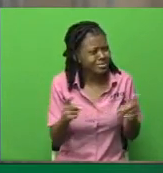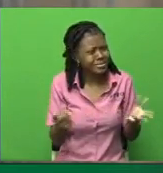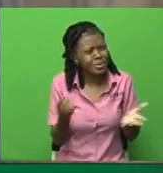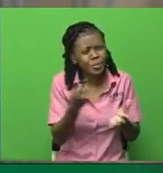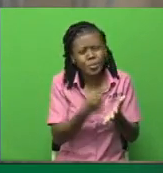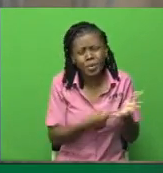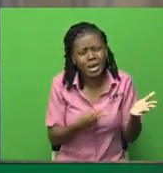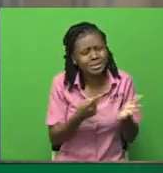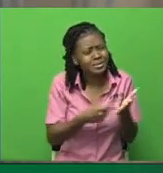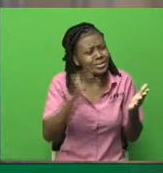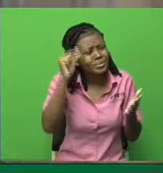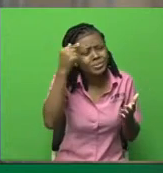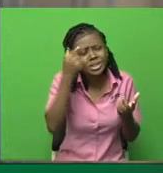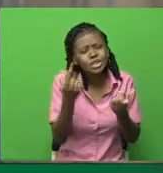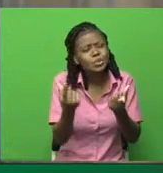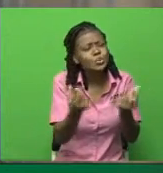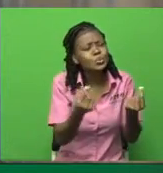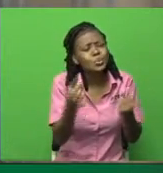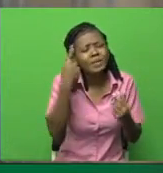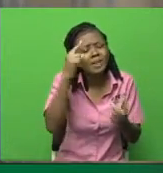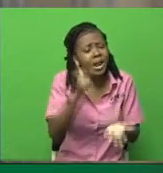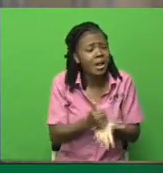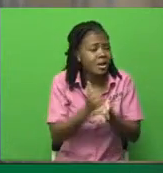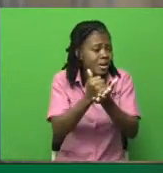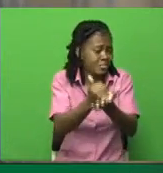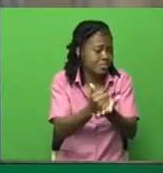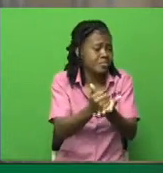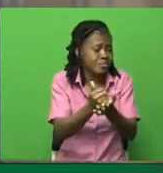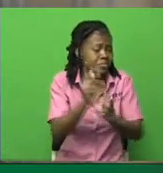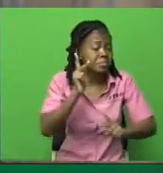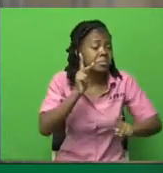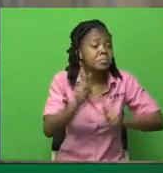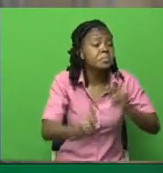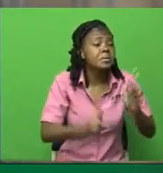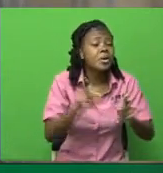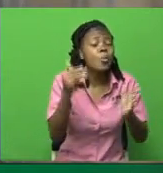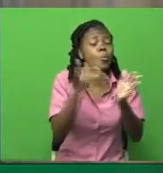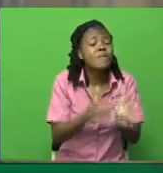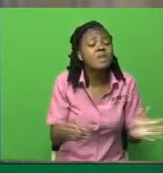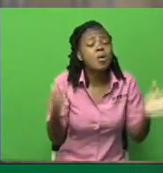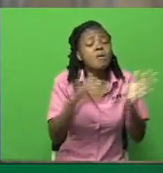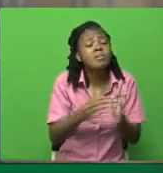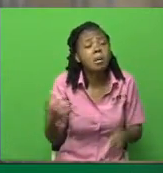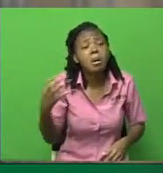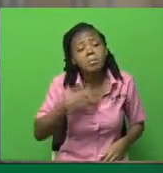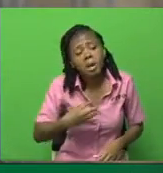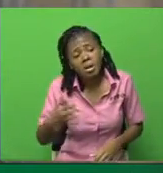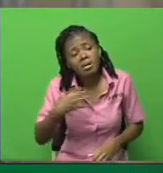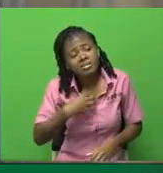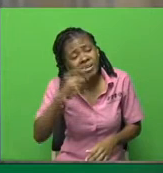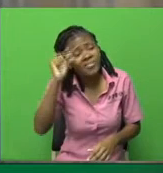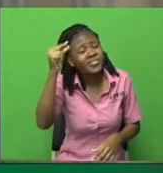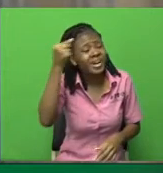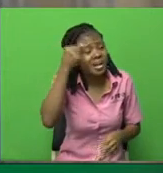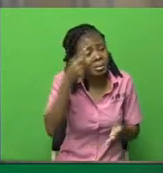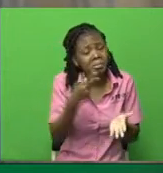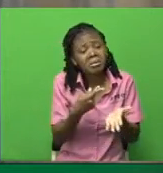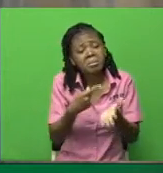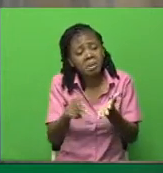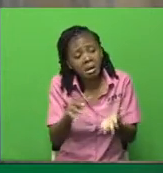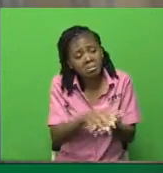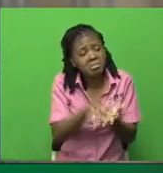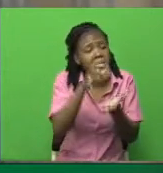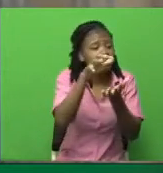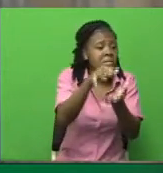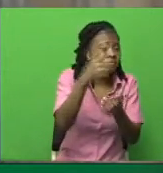government doing to ease the burden so we lament you lamed each time the subsidy and other burden it is to the state and